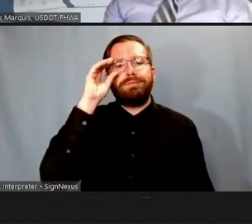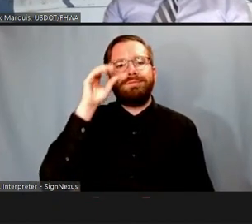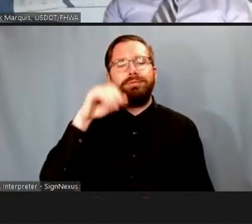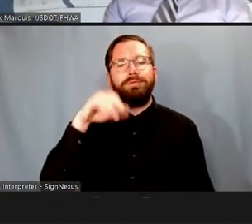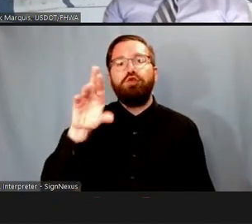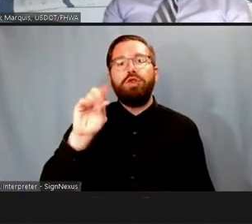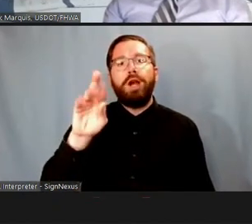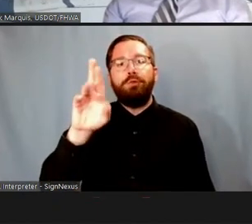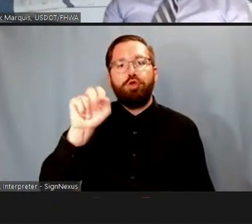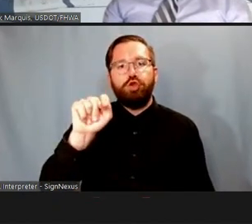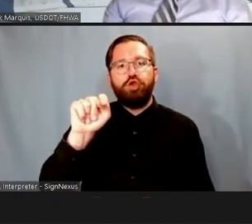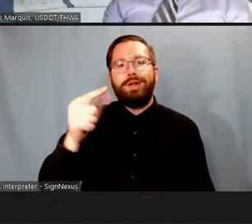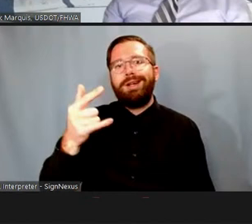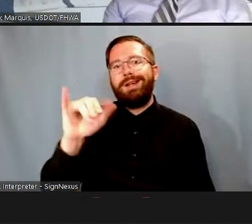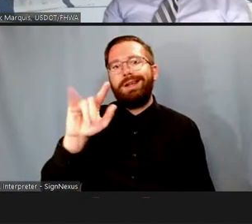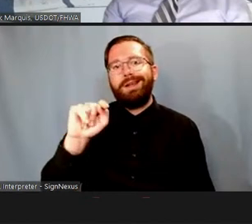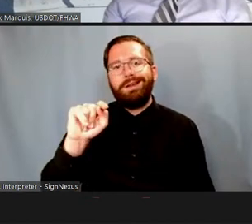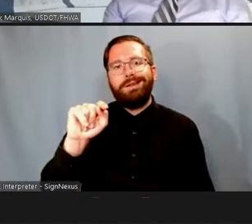robert gilpin